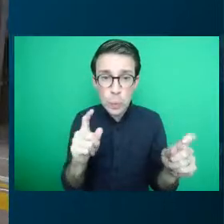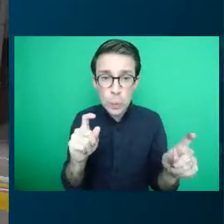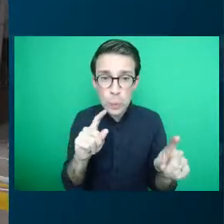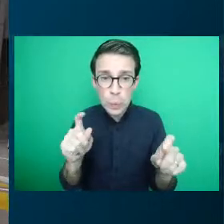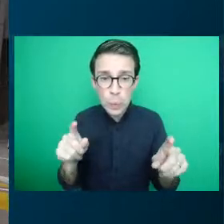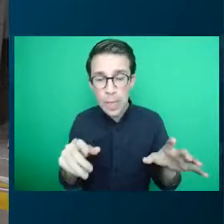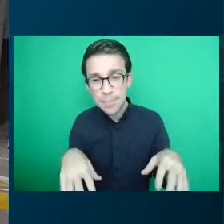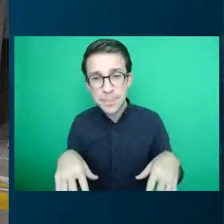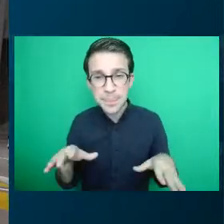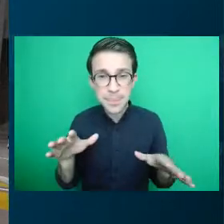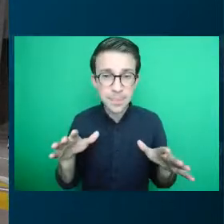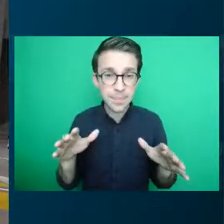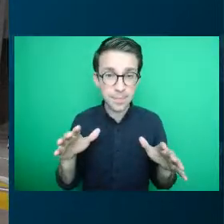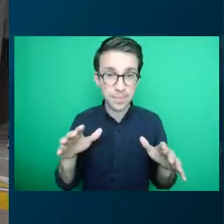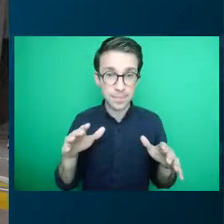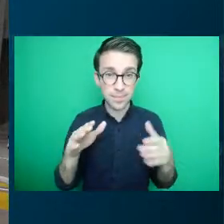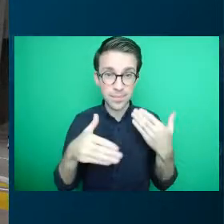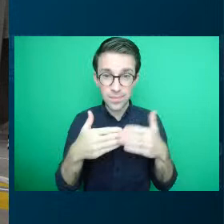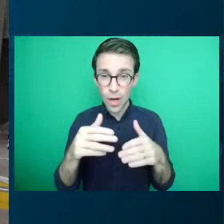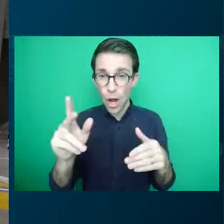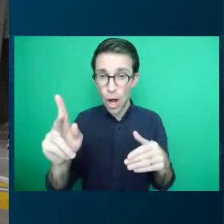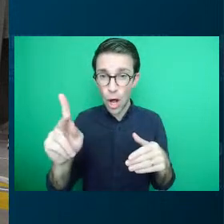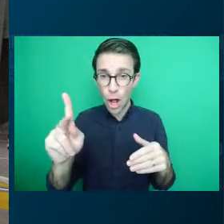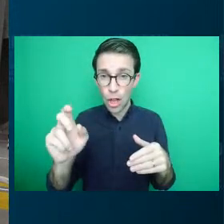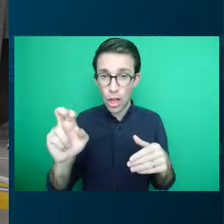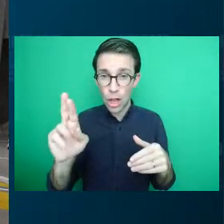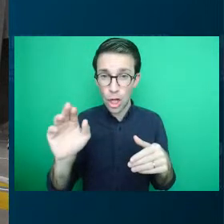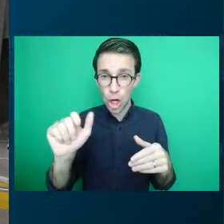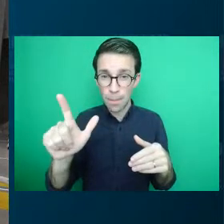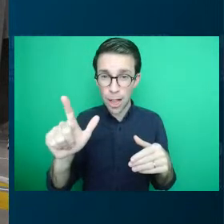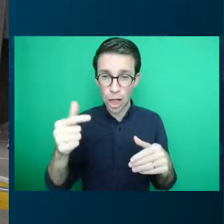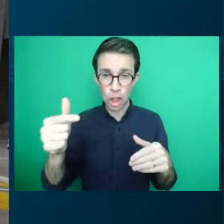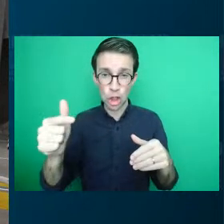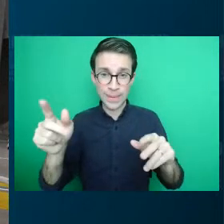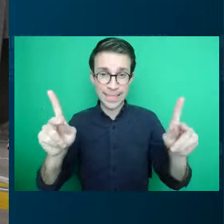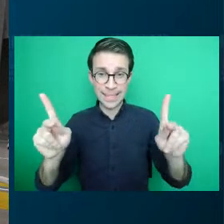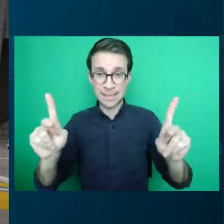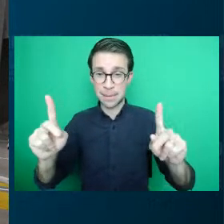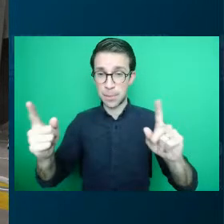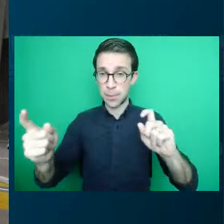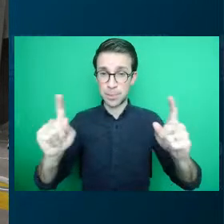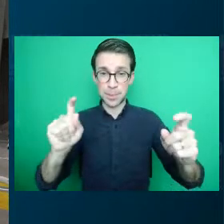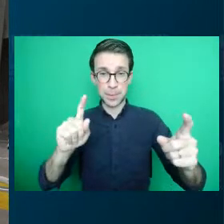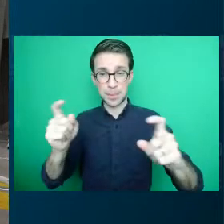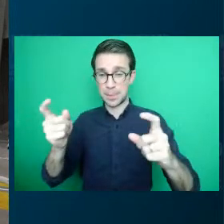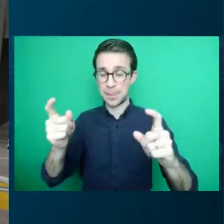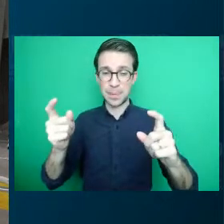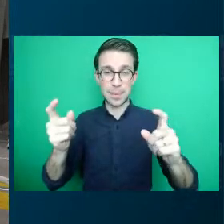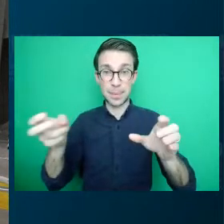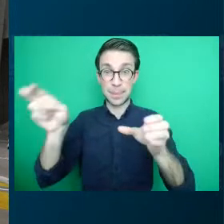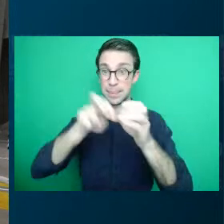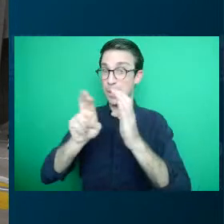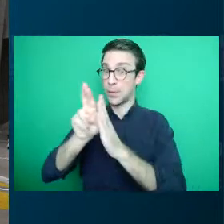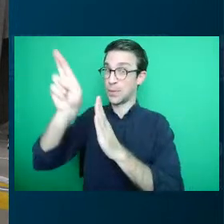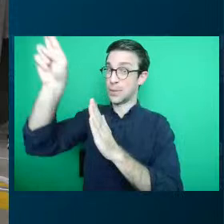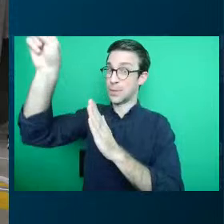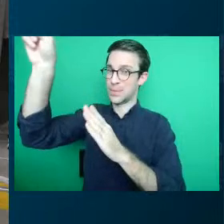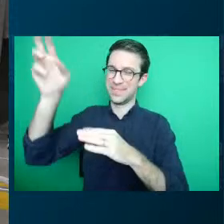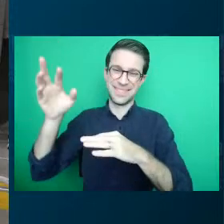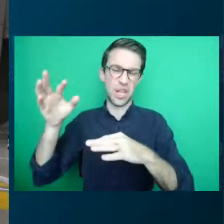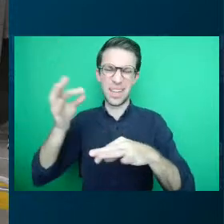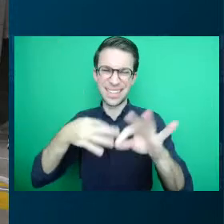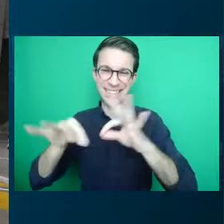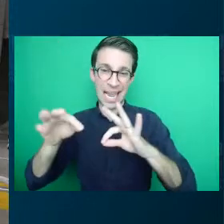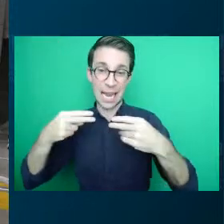but our little Kerbals, our little green people who we try to launch into space. Instead of having realistic humans and stuff like that, we have little